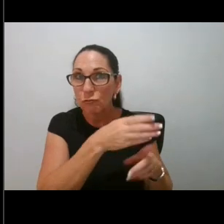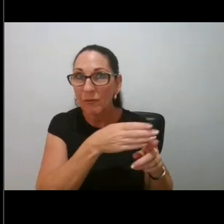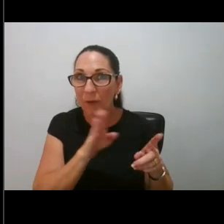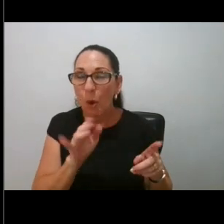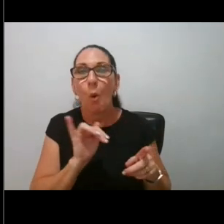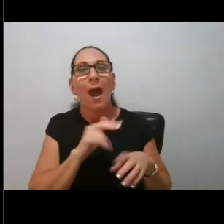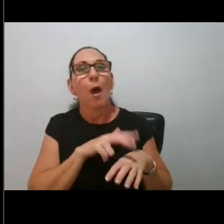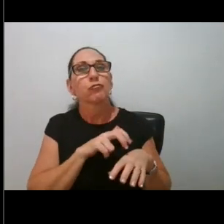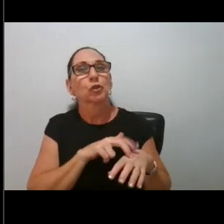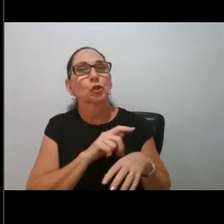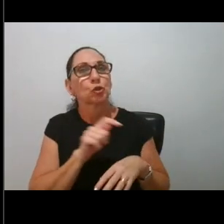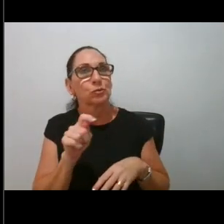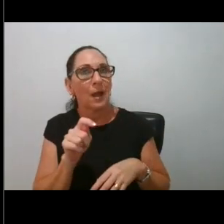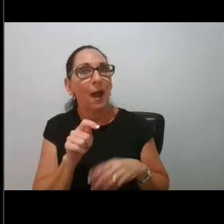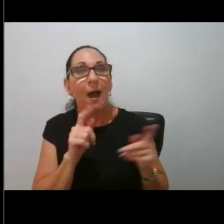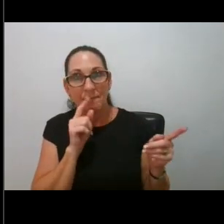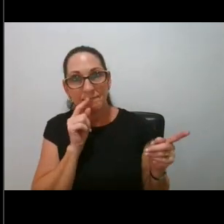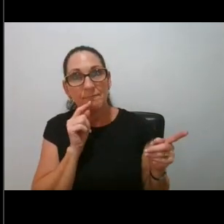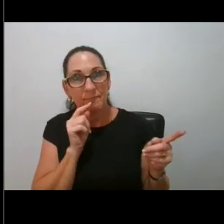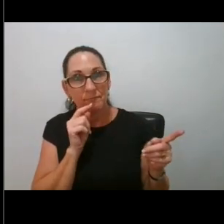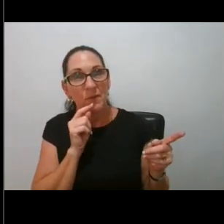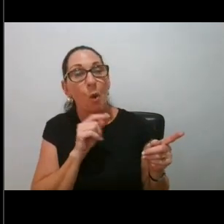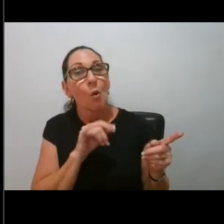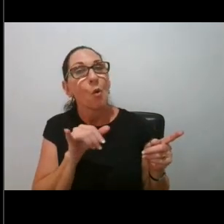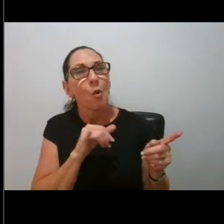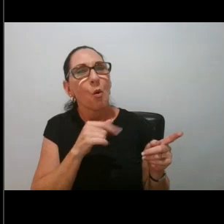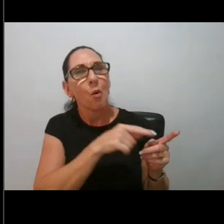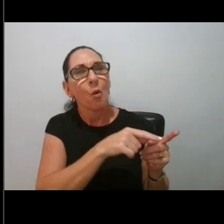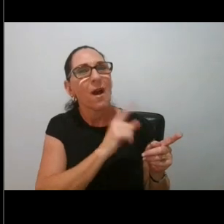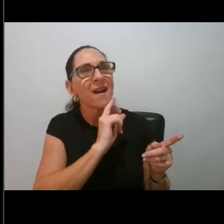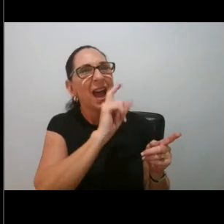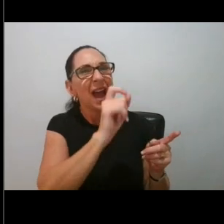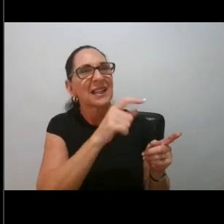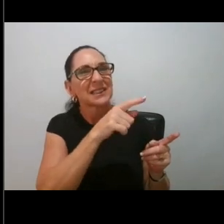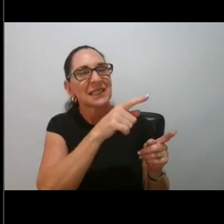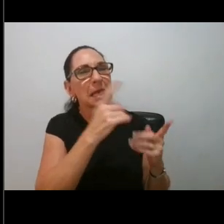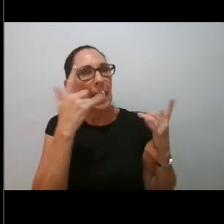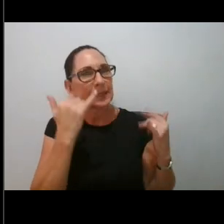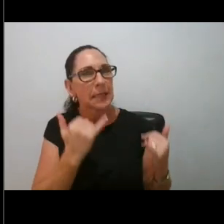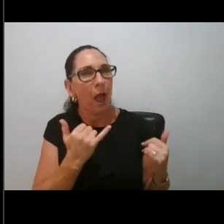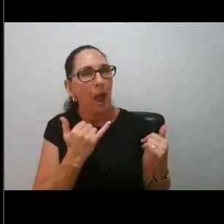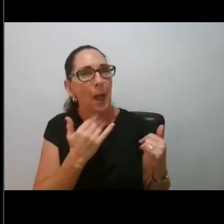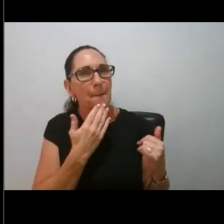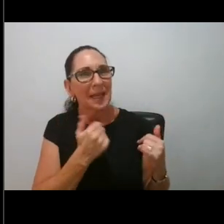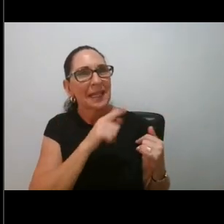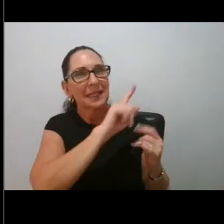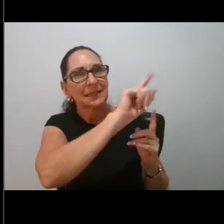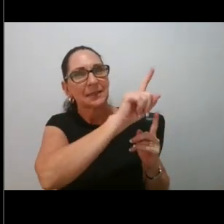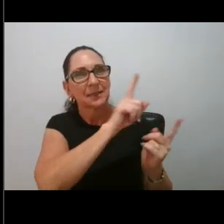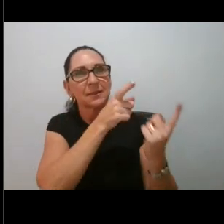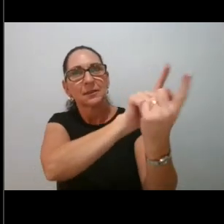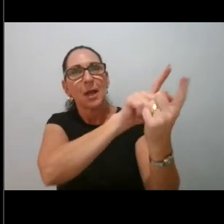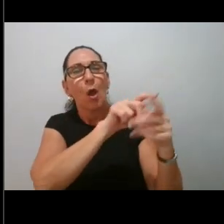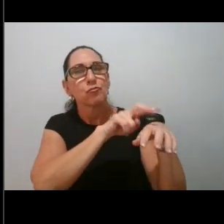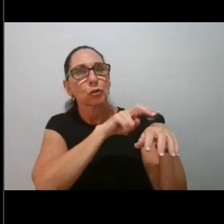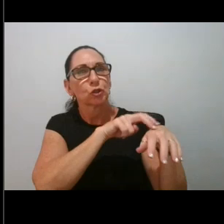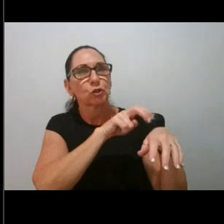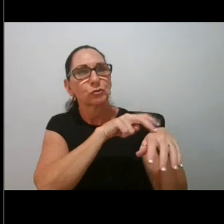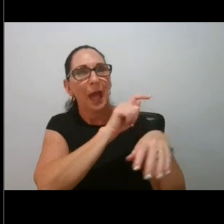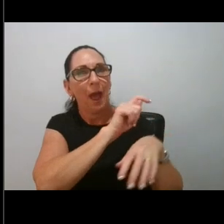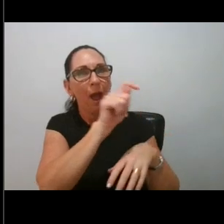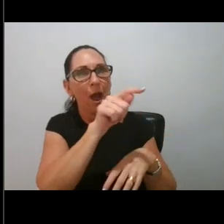refer a matter, or ask their solicitor to approach the prosecutor and have a referral